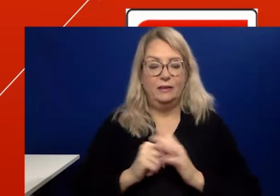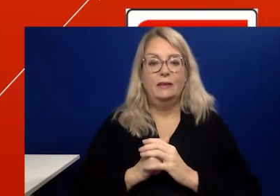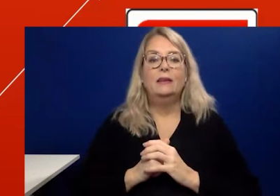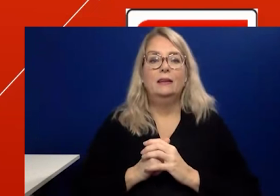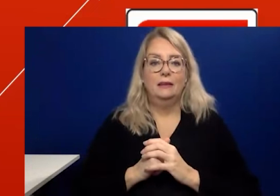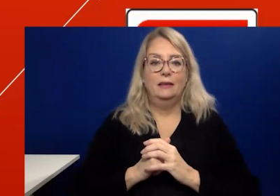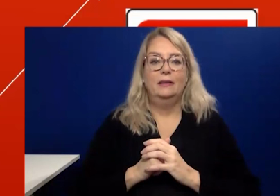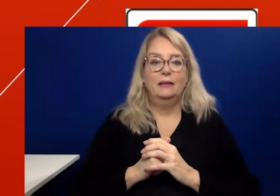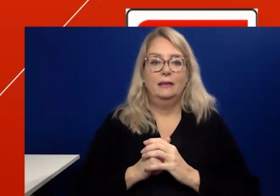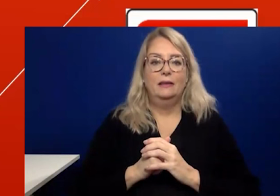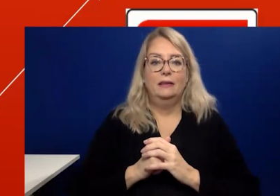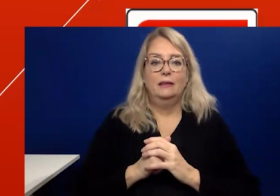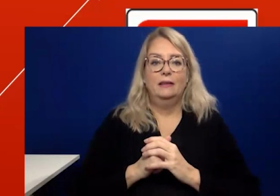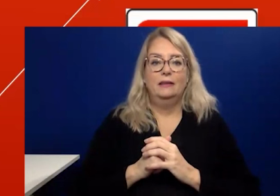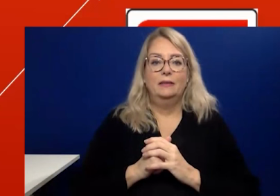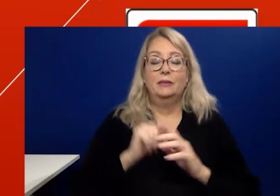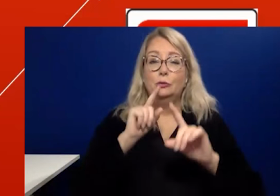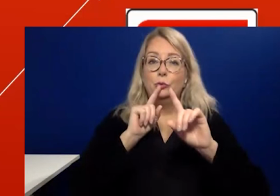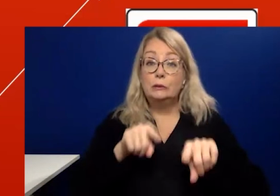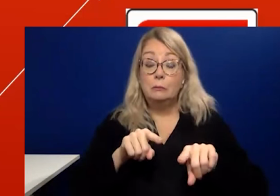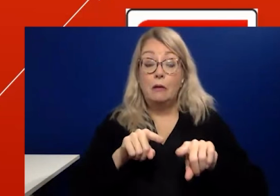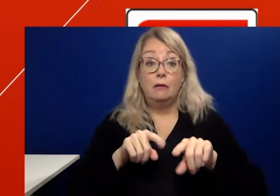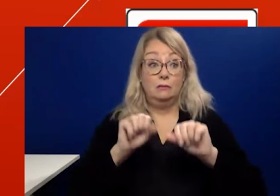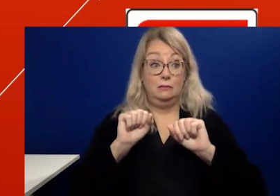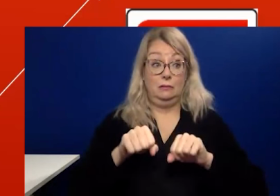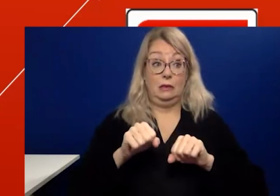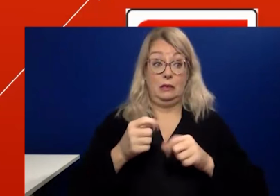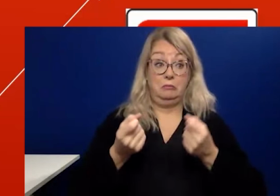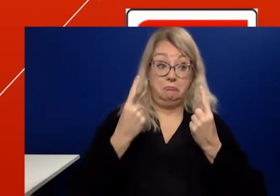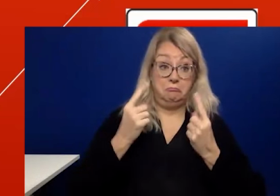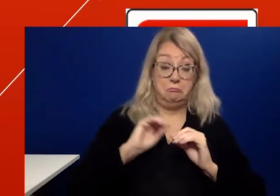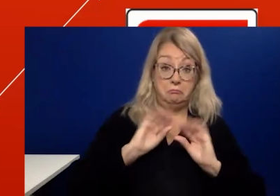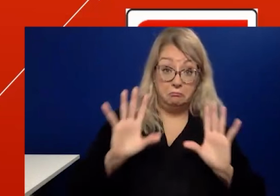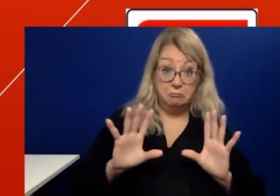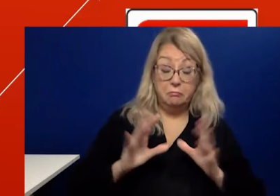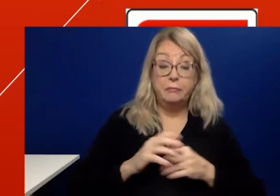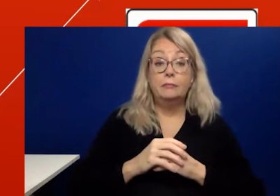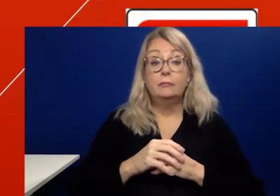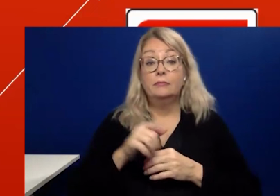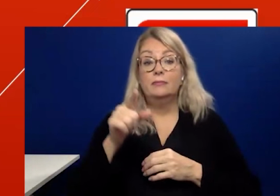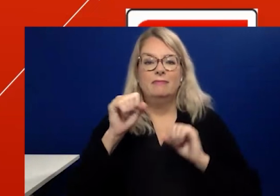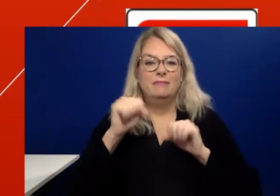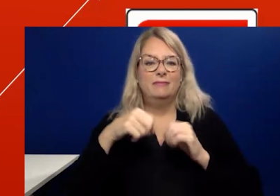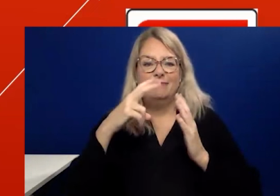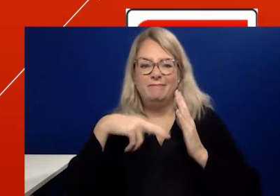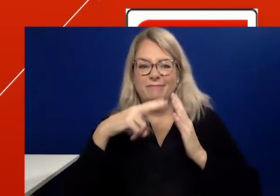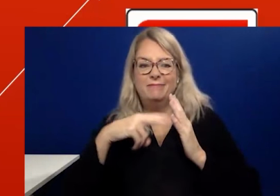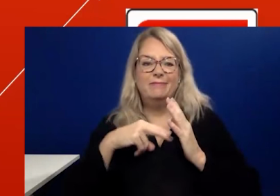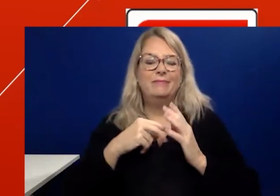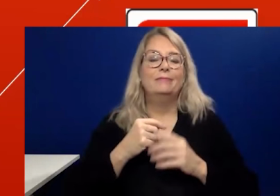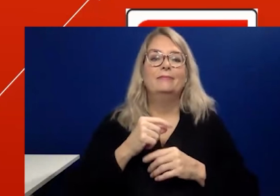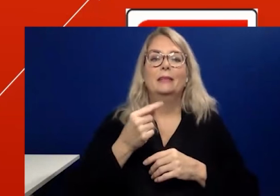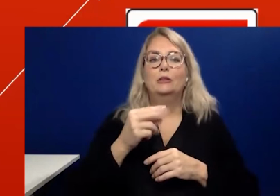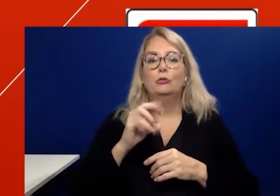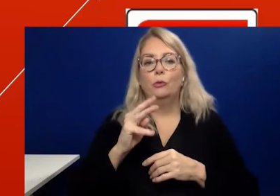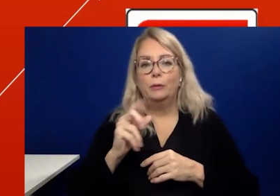Articulation of response. Were they clear? Accuracy of mechanics, grammar, punctuation, ratio calculations.